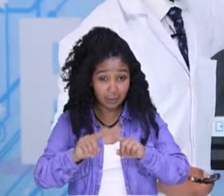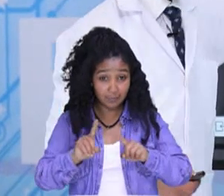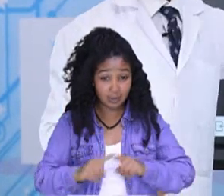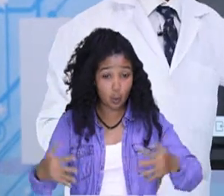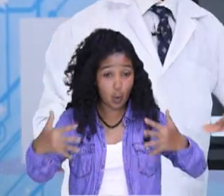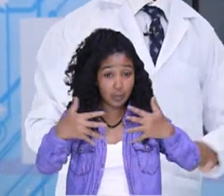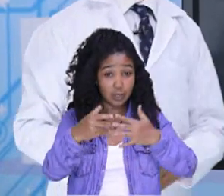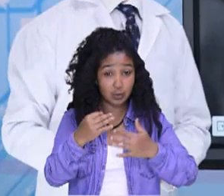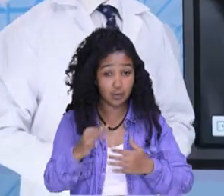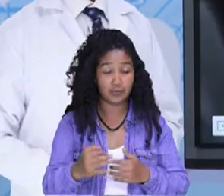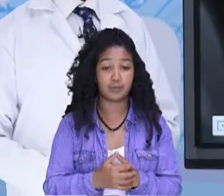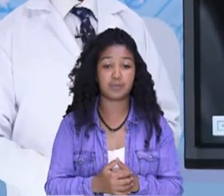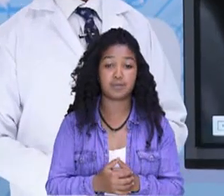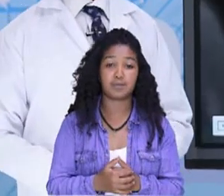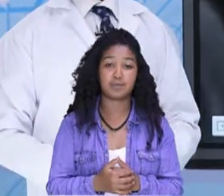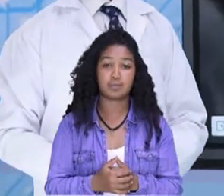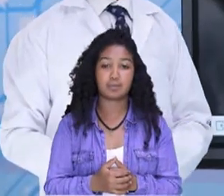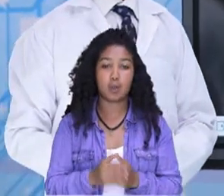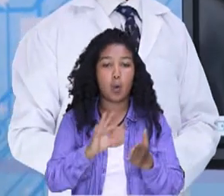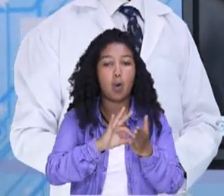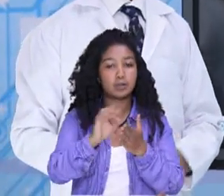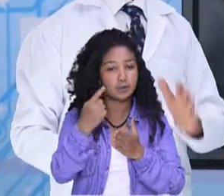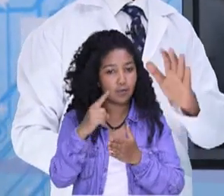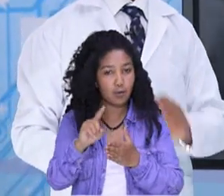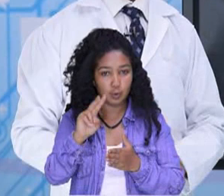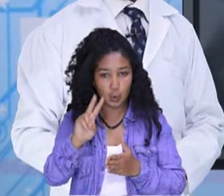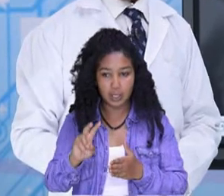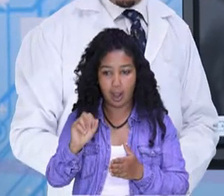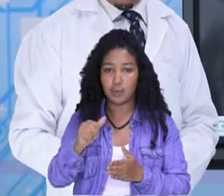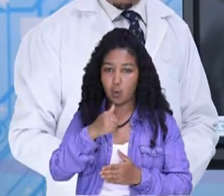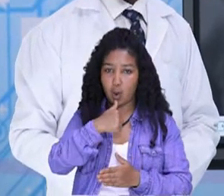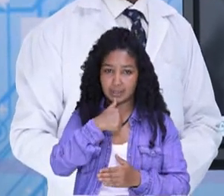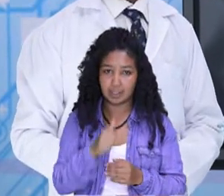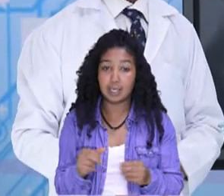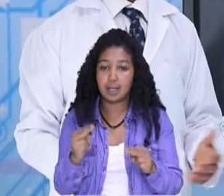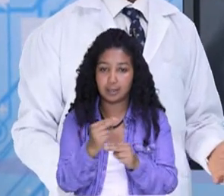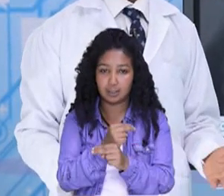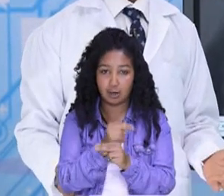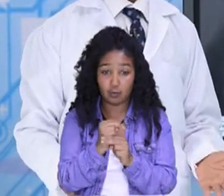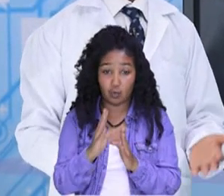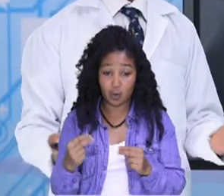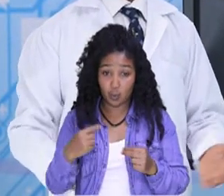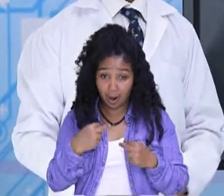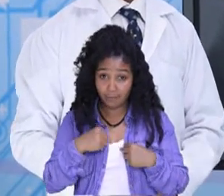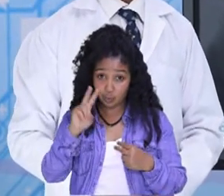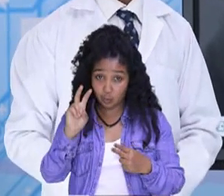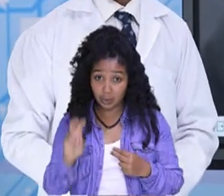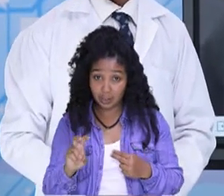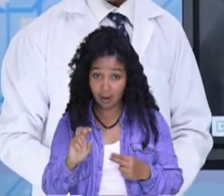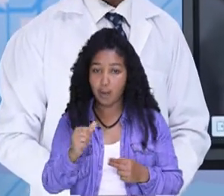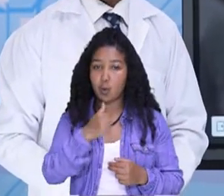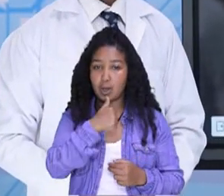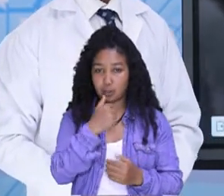different combinations of codes for 20 amino acids in nature. Naturally, we have 20